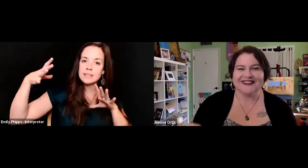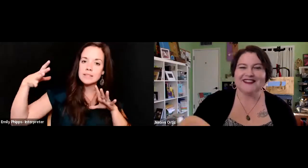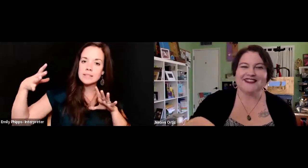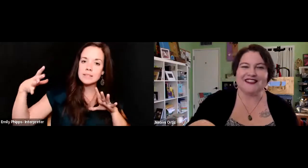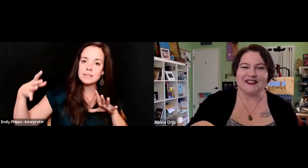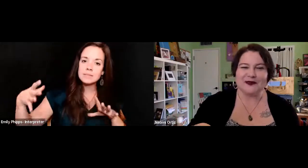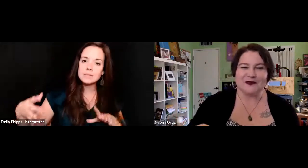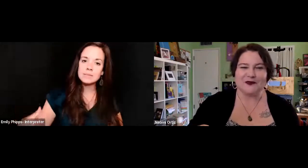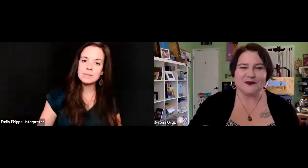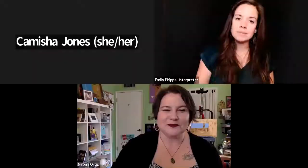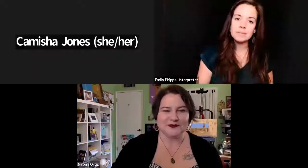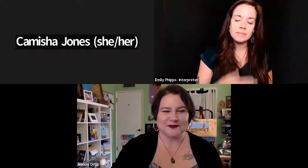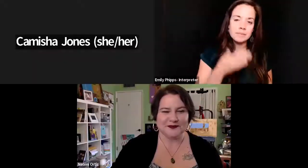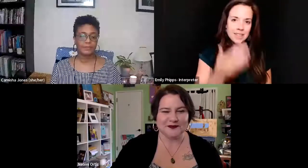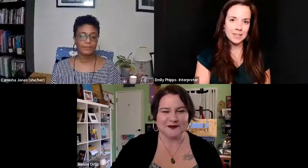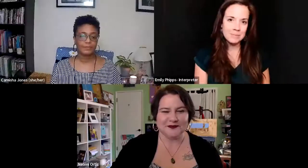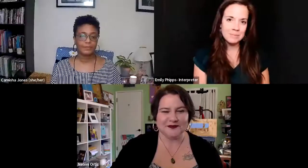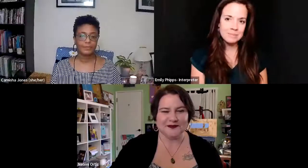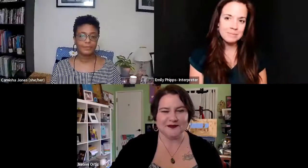Thank you.